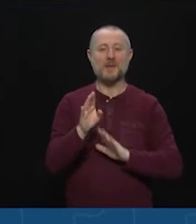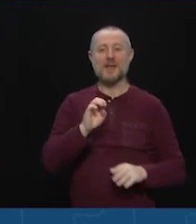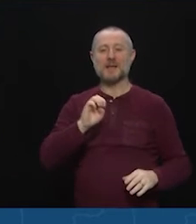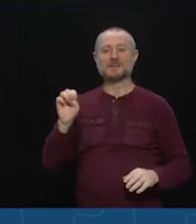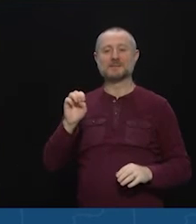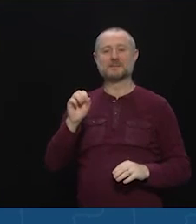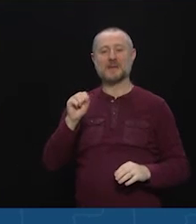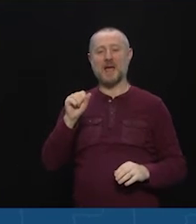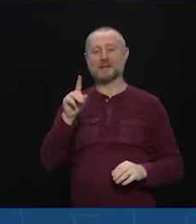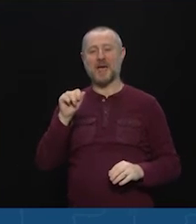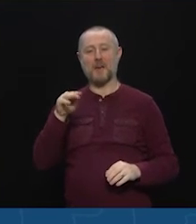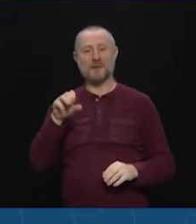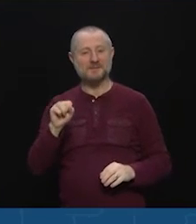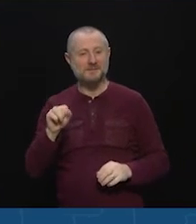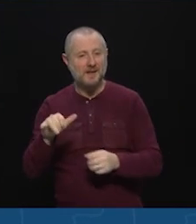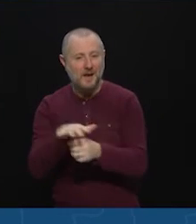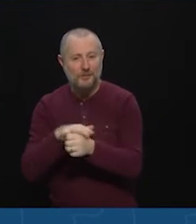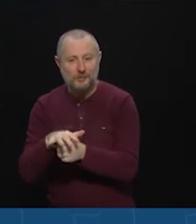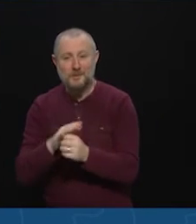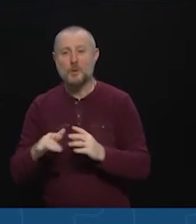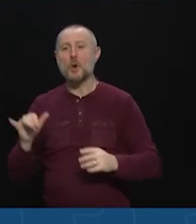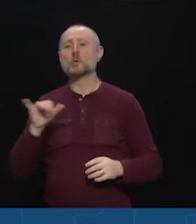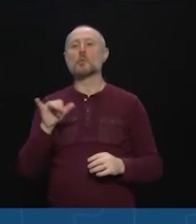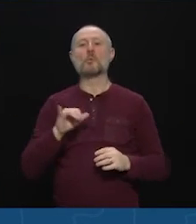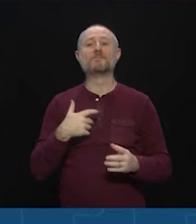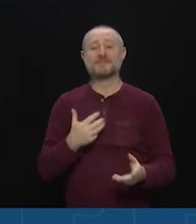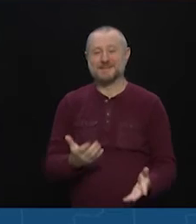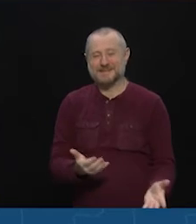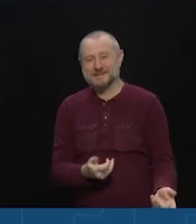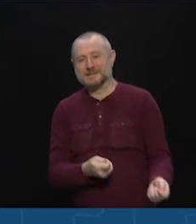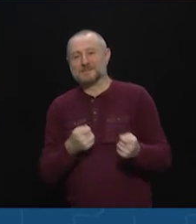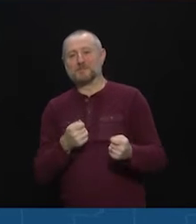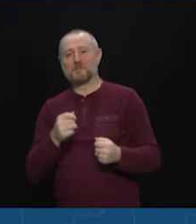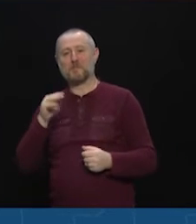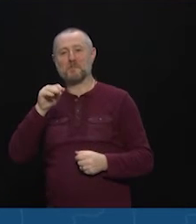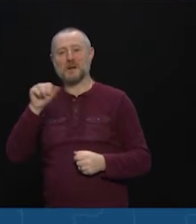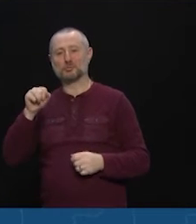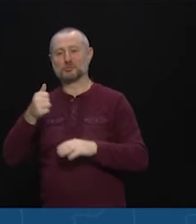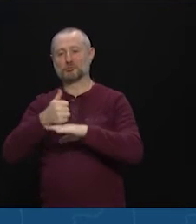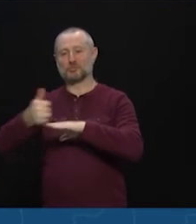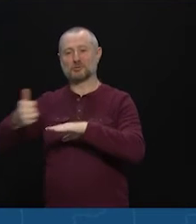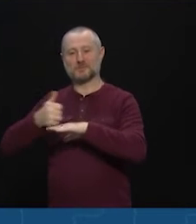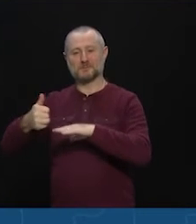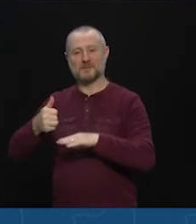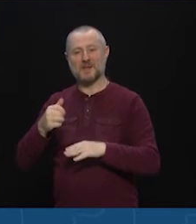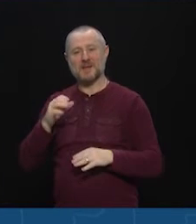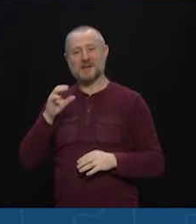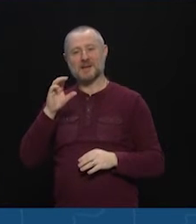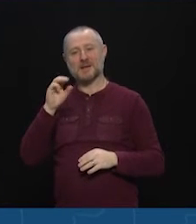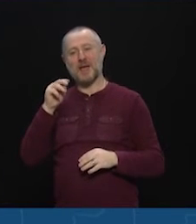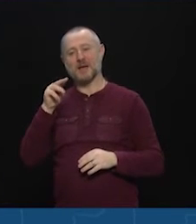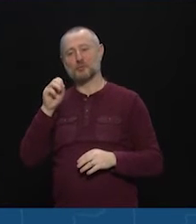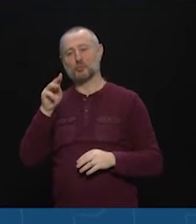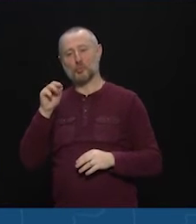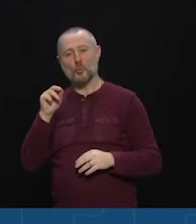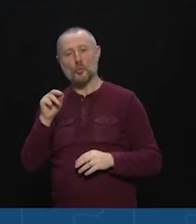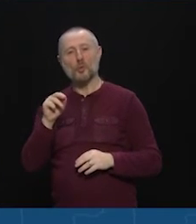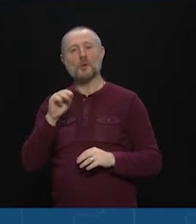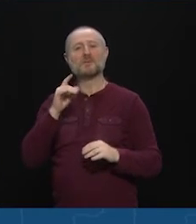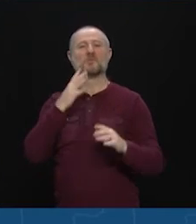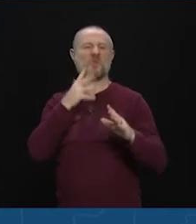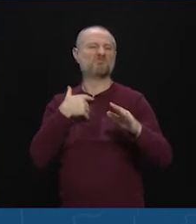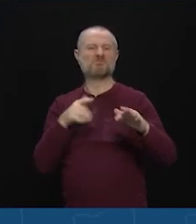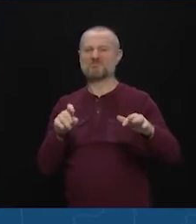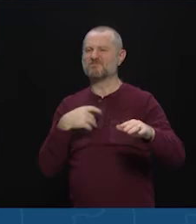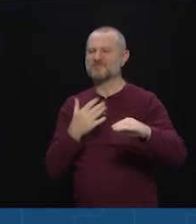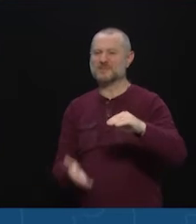for mass transit, Centro, $42.4 million, and that is a whopping 13% increase as opposed to a decrease. So